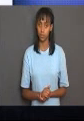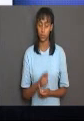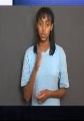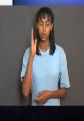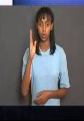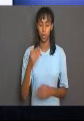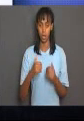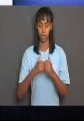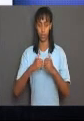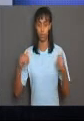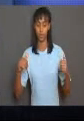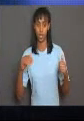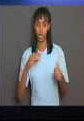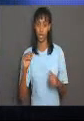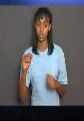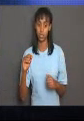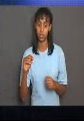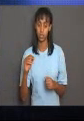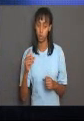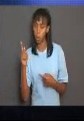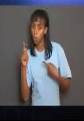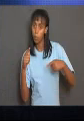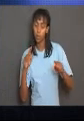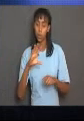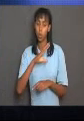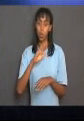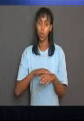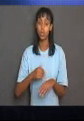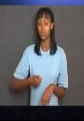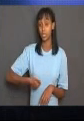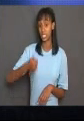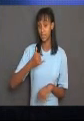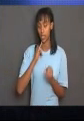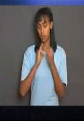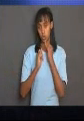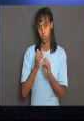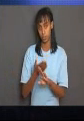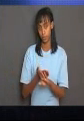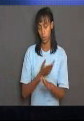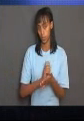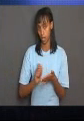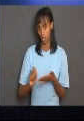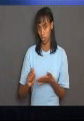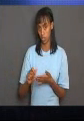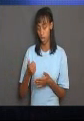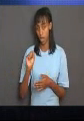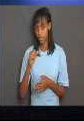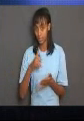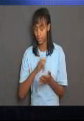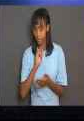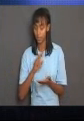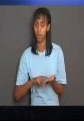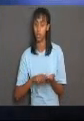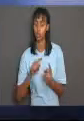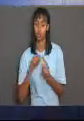You will identify and comment on specific information from the lecture as it is being read